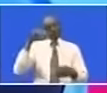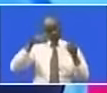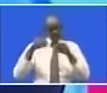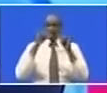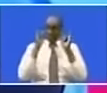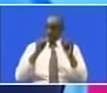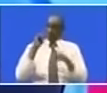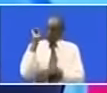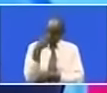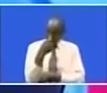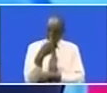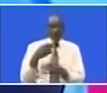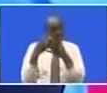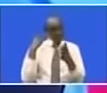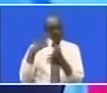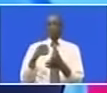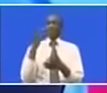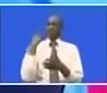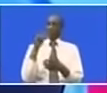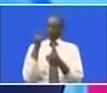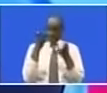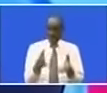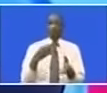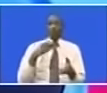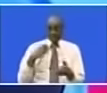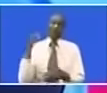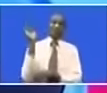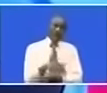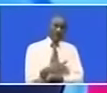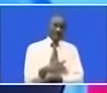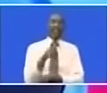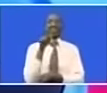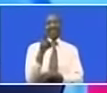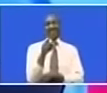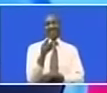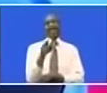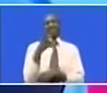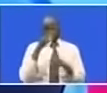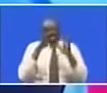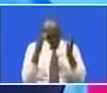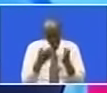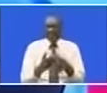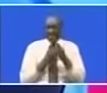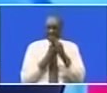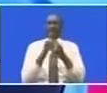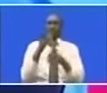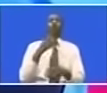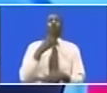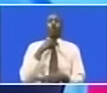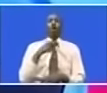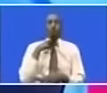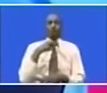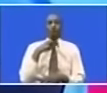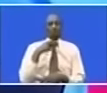president. Incumbent President Alassane Ouattara is seeking re-election in the West African nation, which is the world's leading cocoa